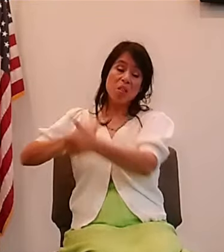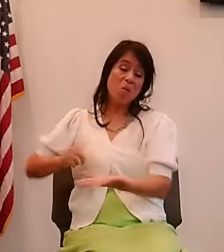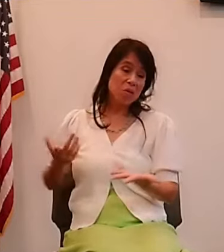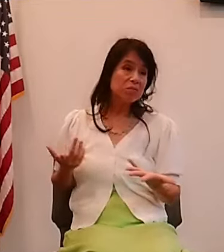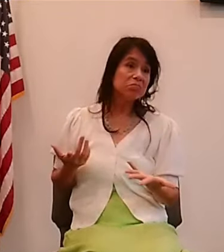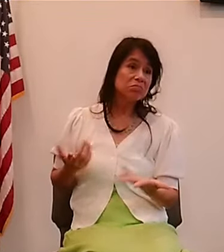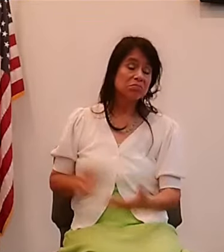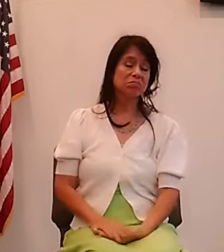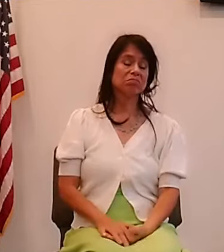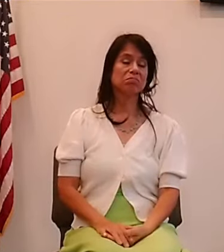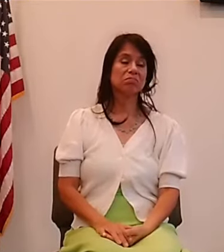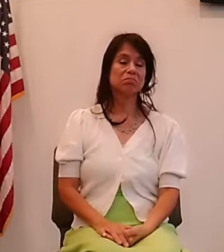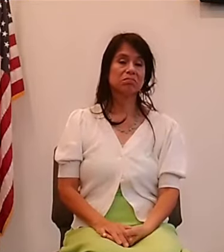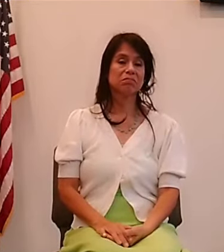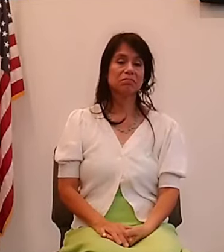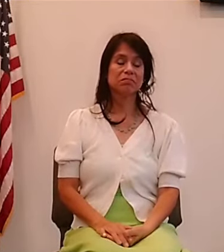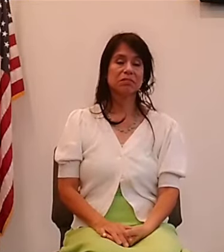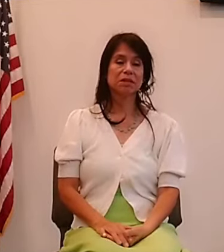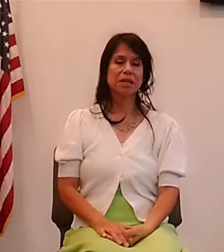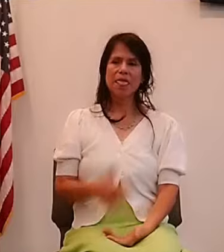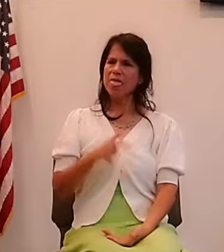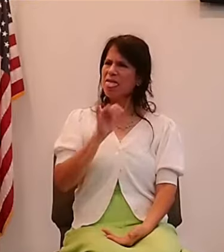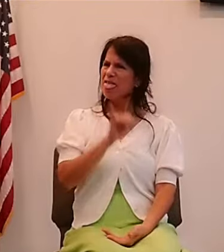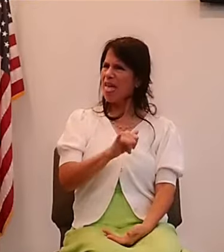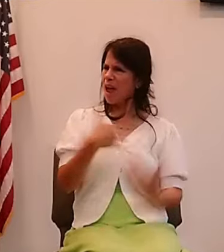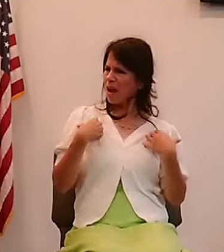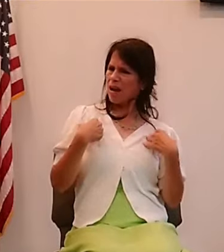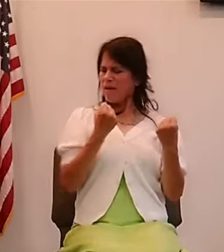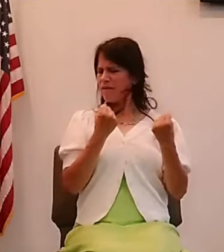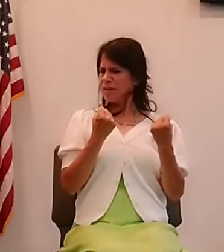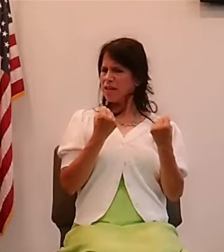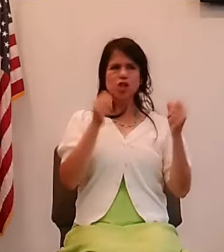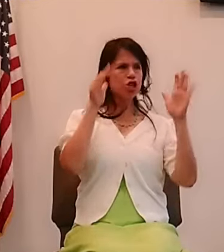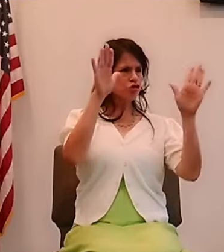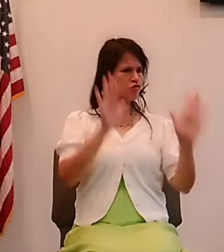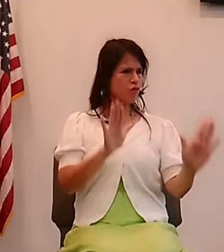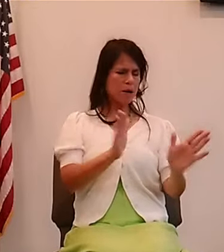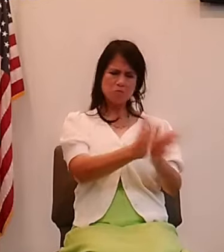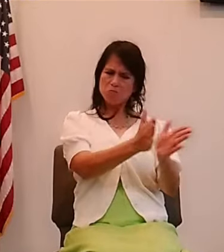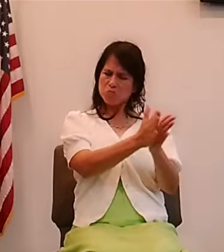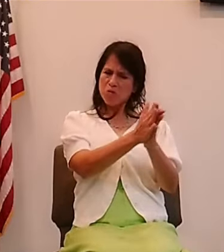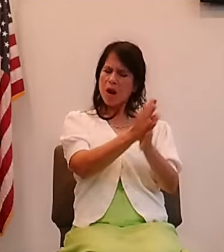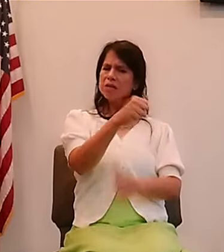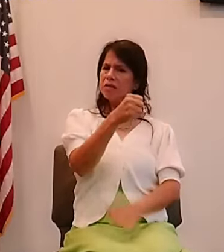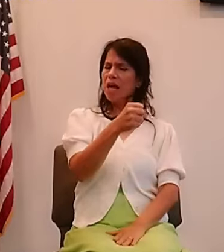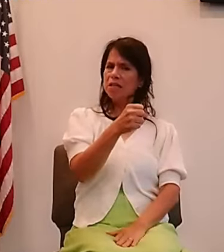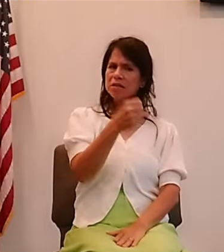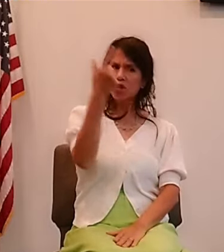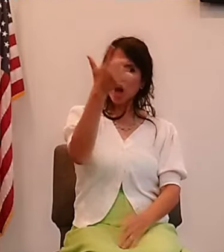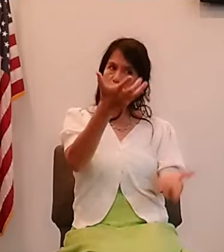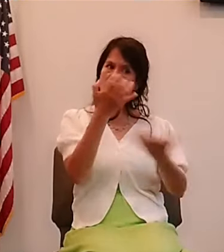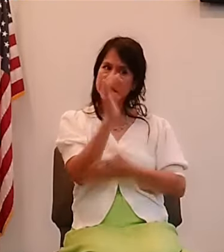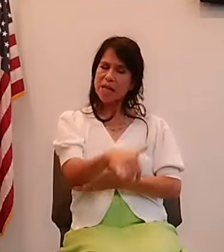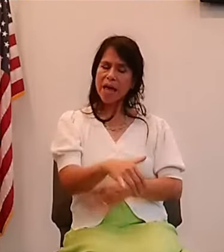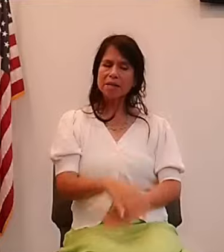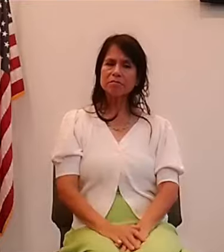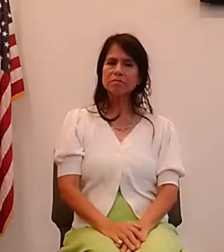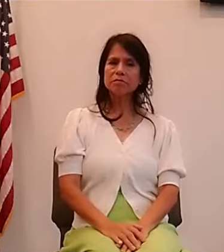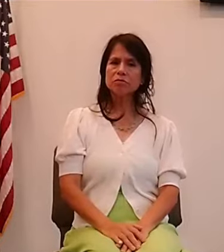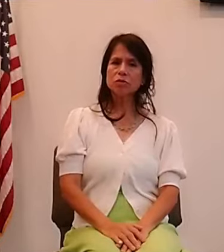And that kind of confidence is great and praiseworthy, and what God wants for us. He says